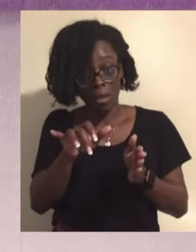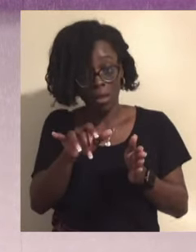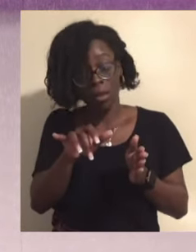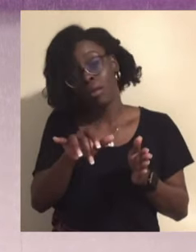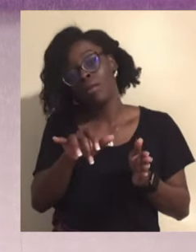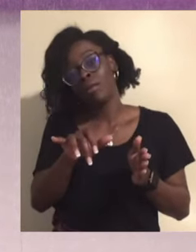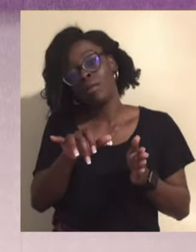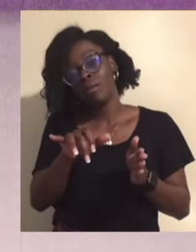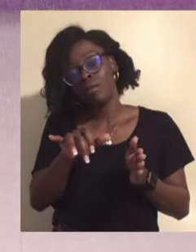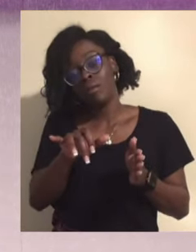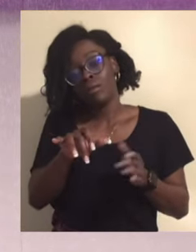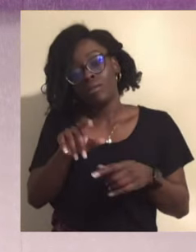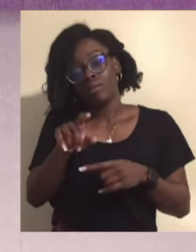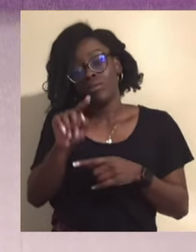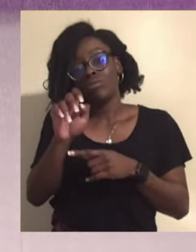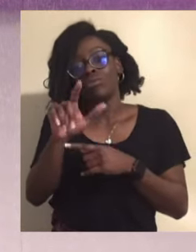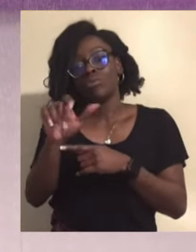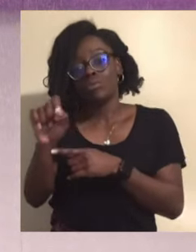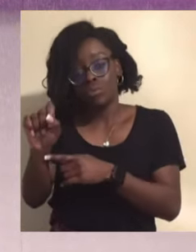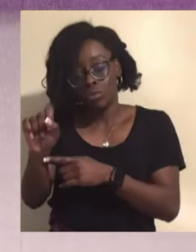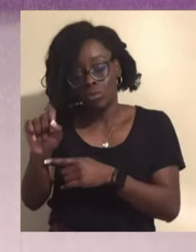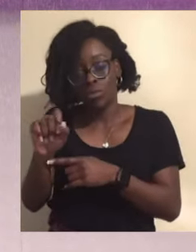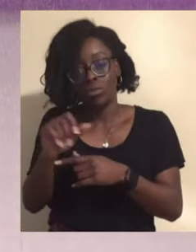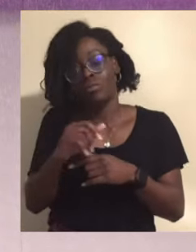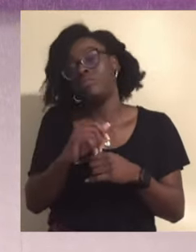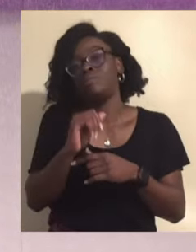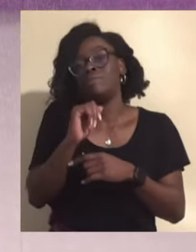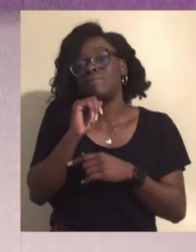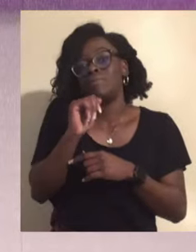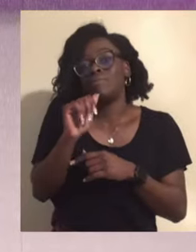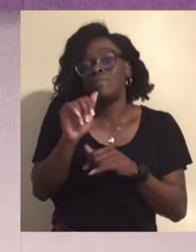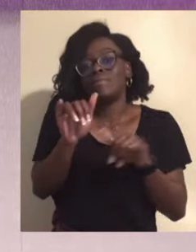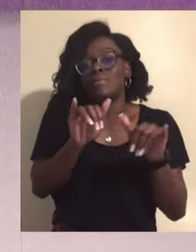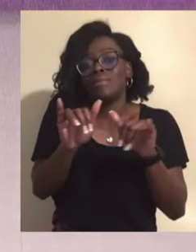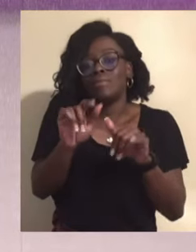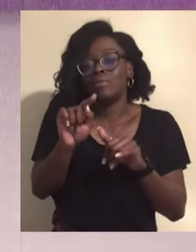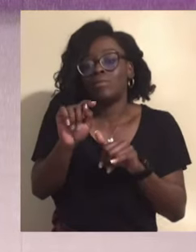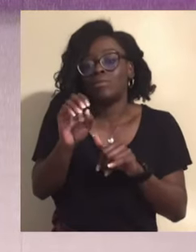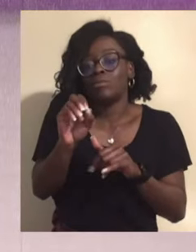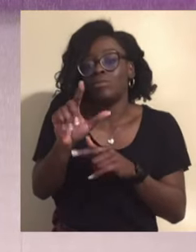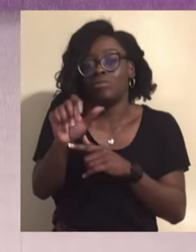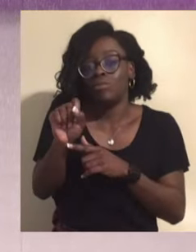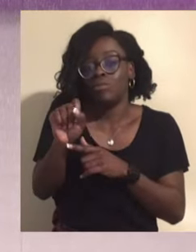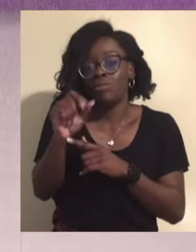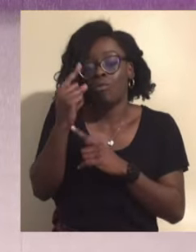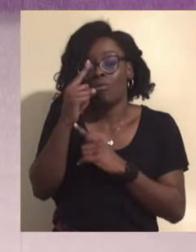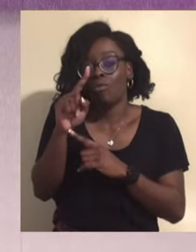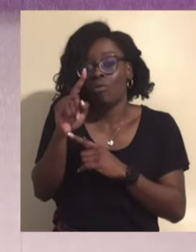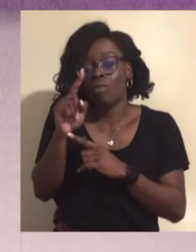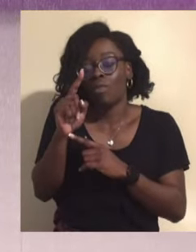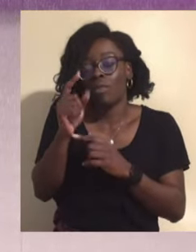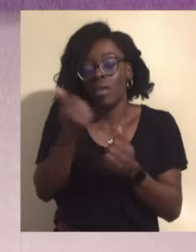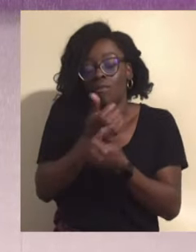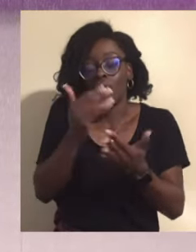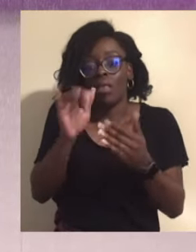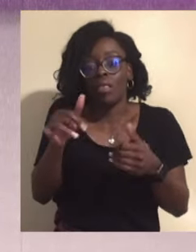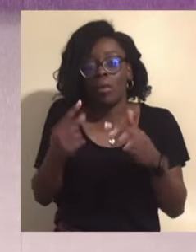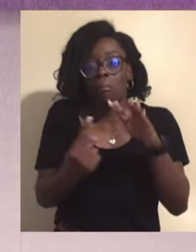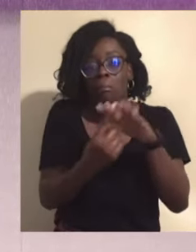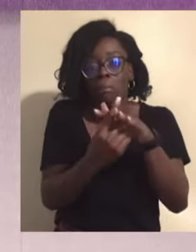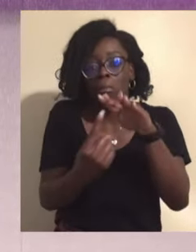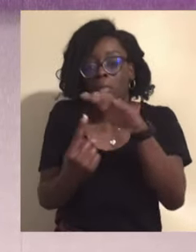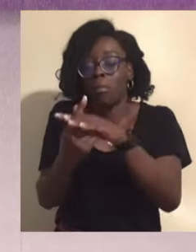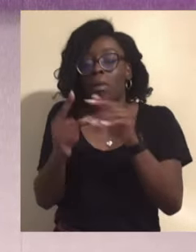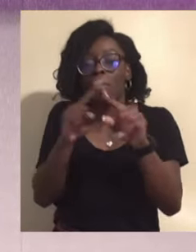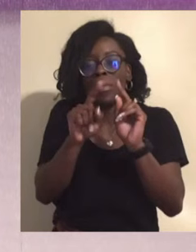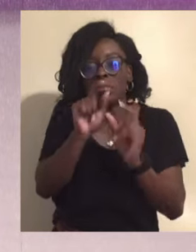don't need the same tools for every season. You need tools that are specific to the season that you're in. And there